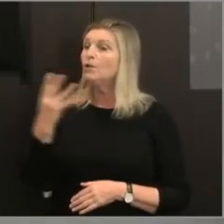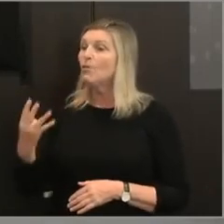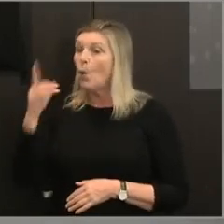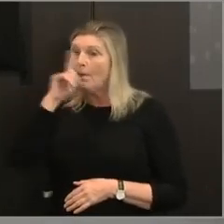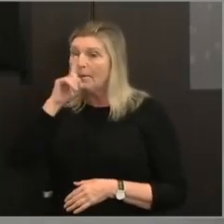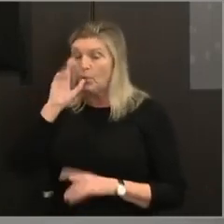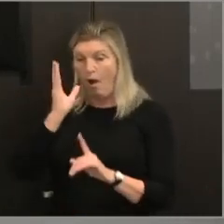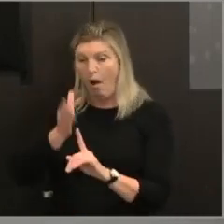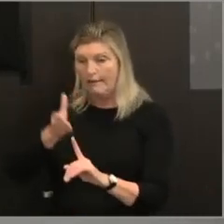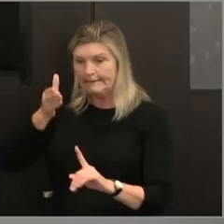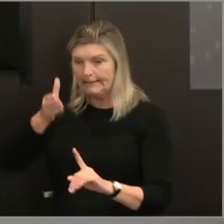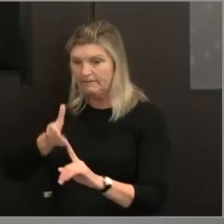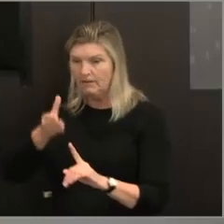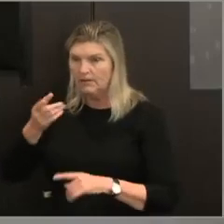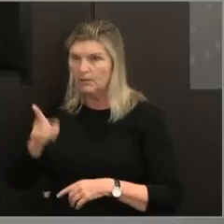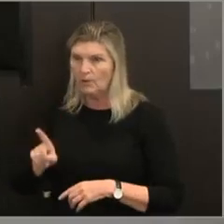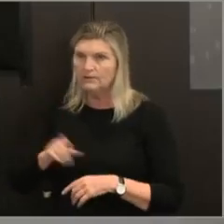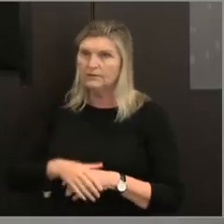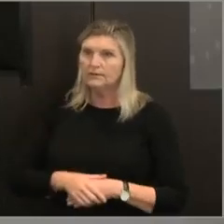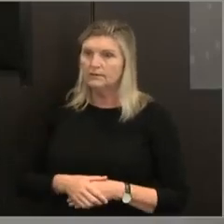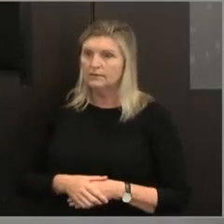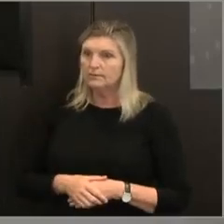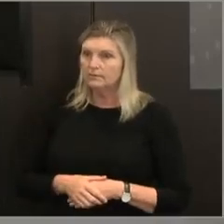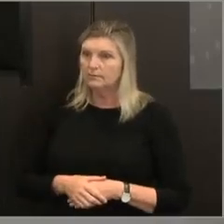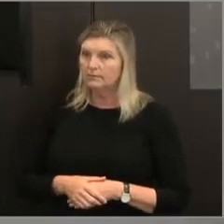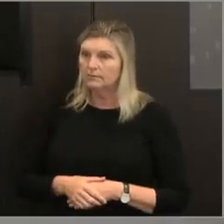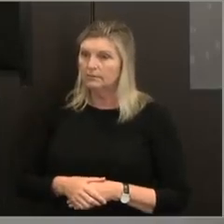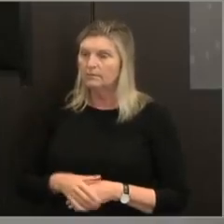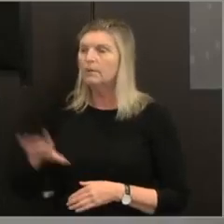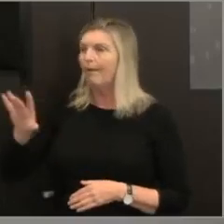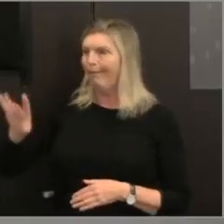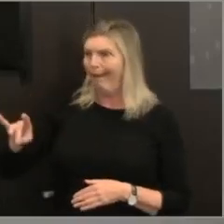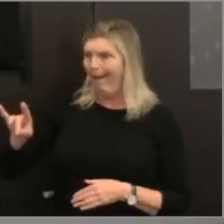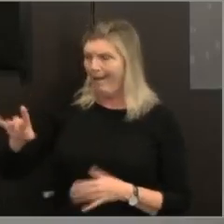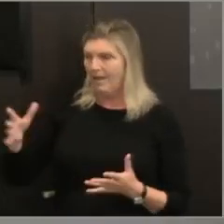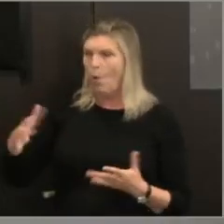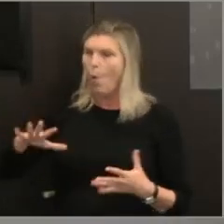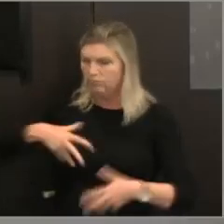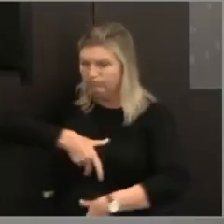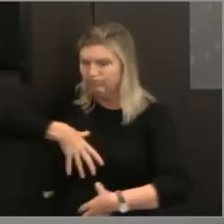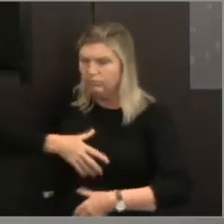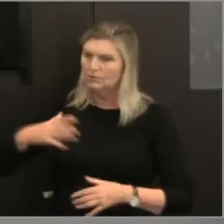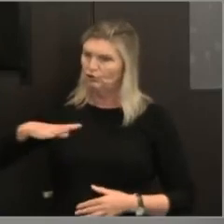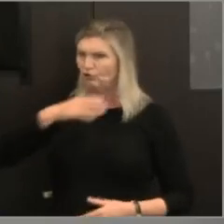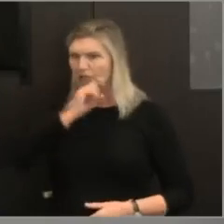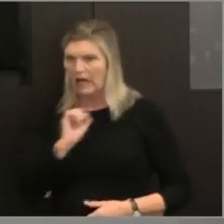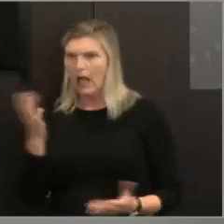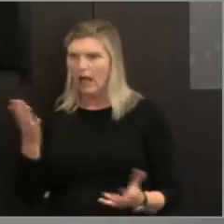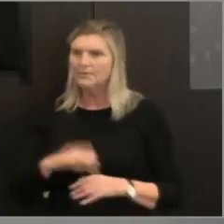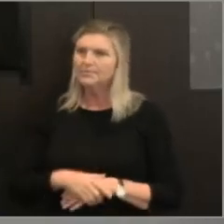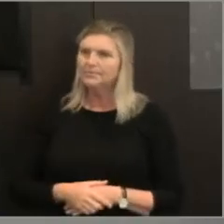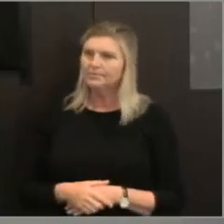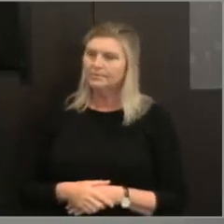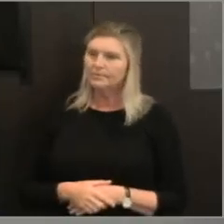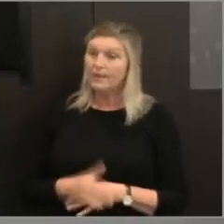who identified as takatapui, as gay or transgender.